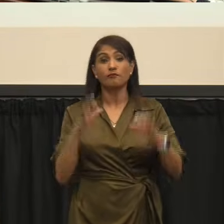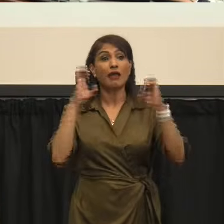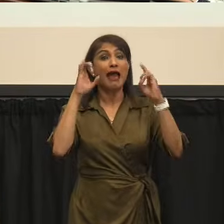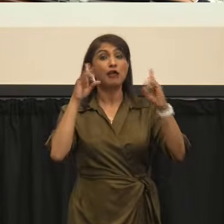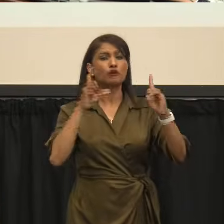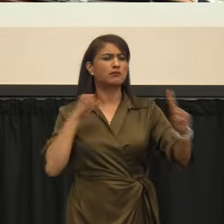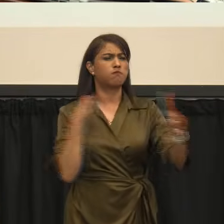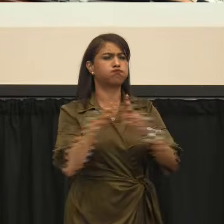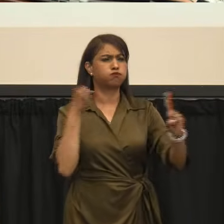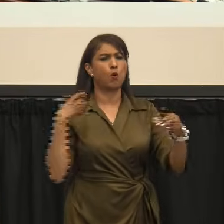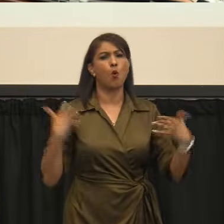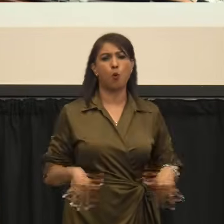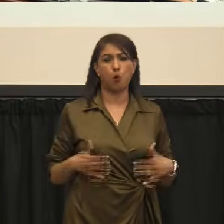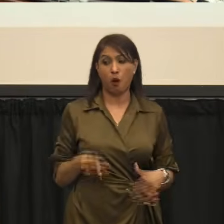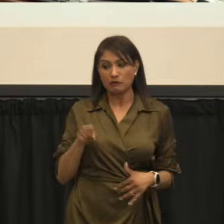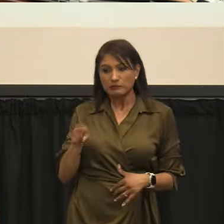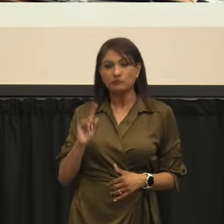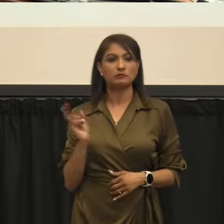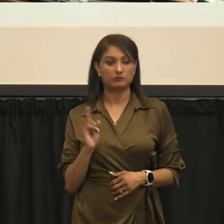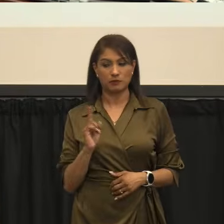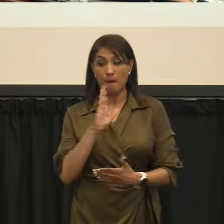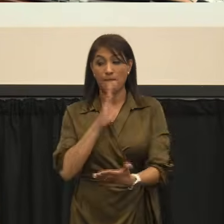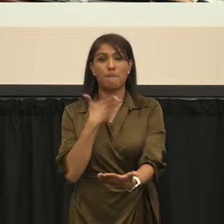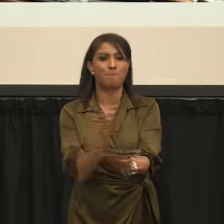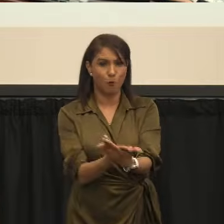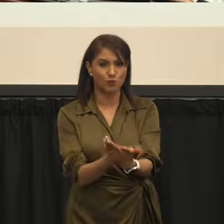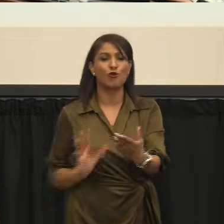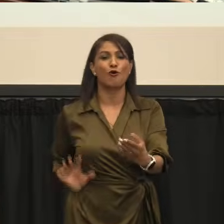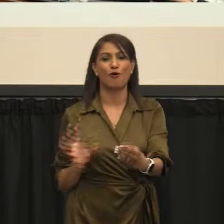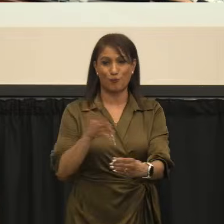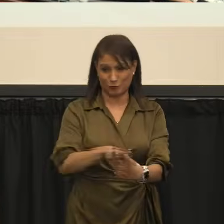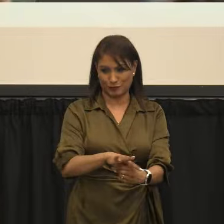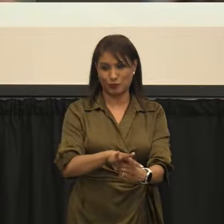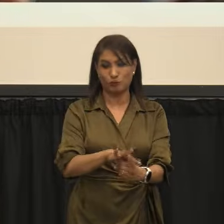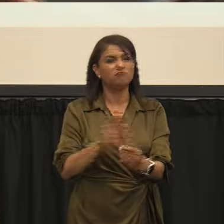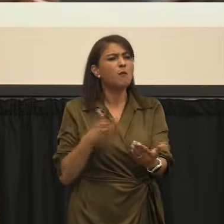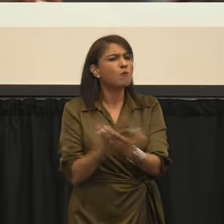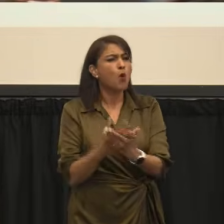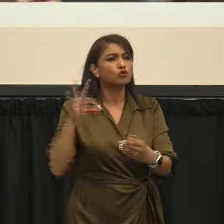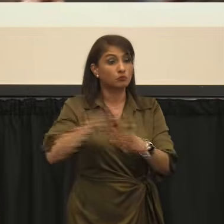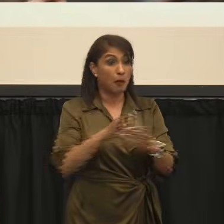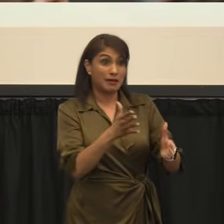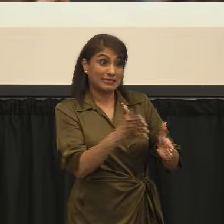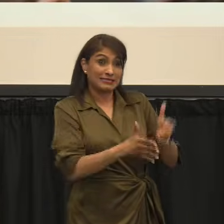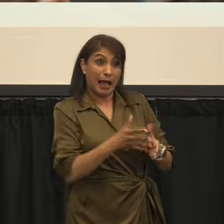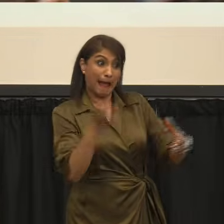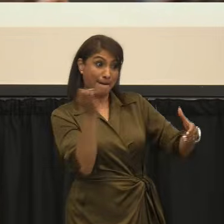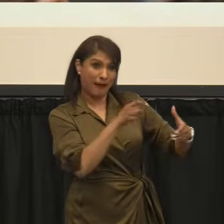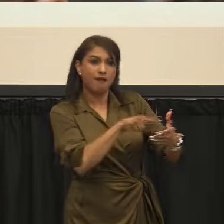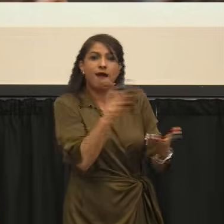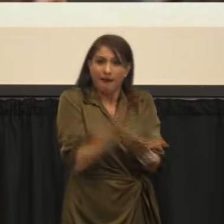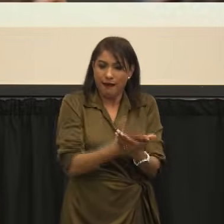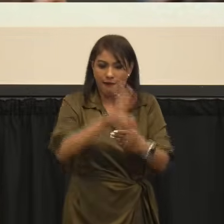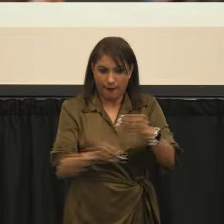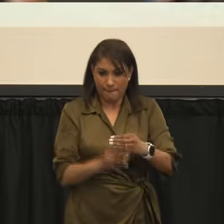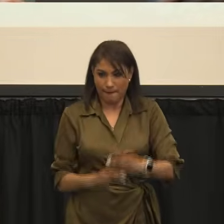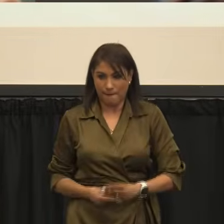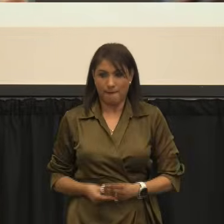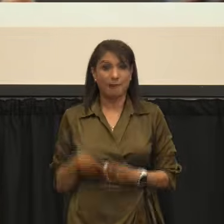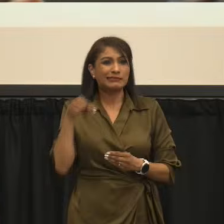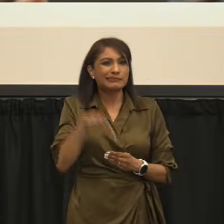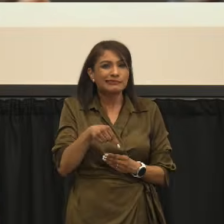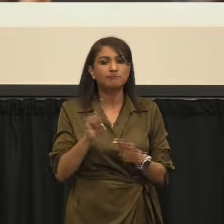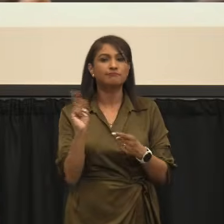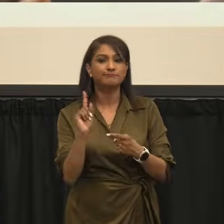and we will be adding to those. So the proposed contribution is that the sign bank can improve